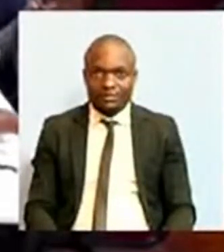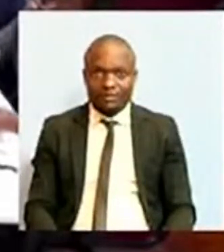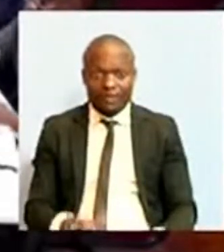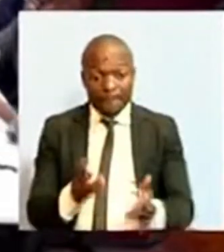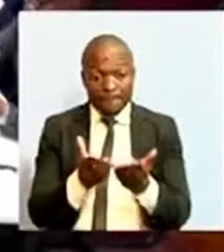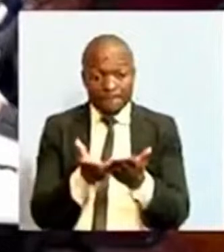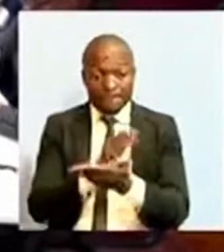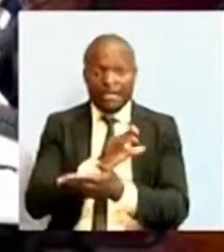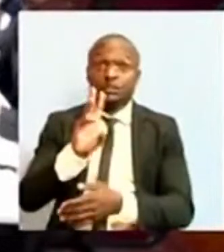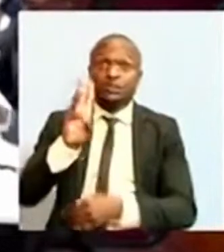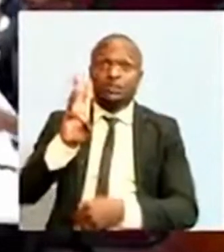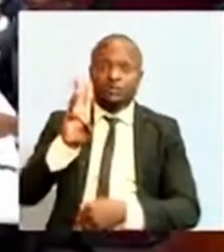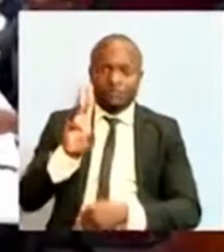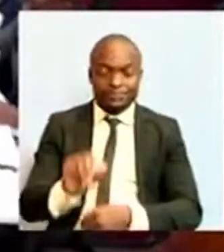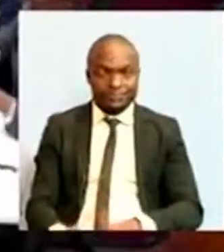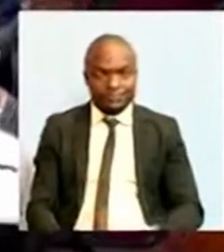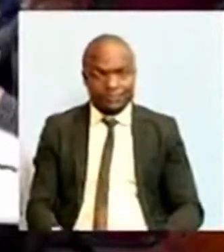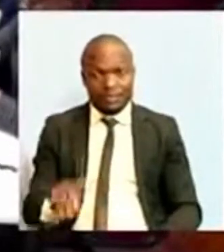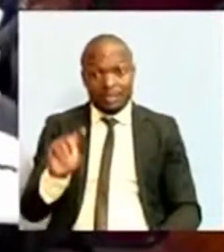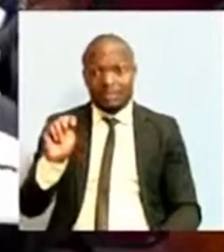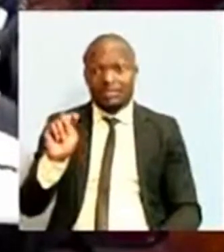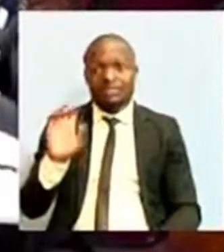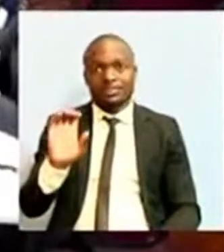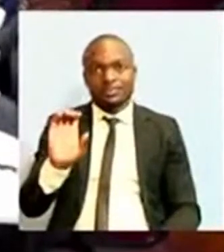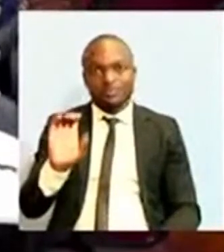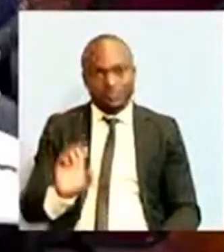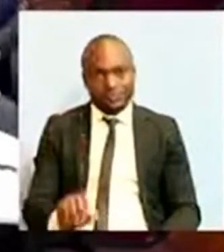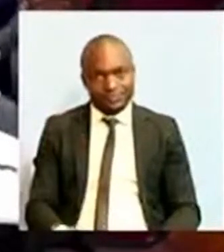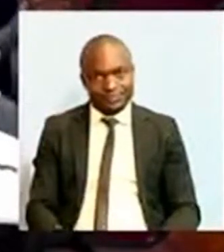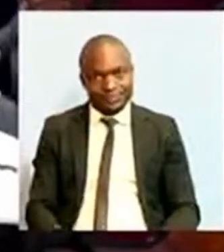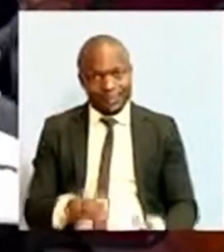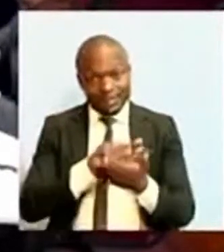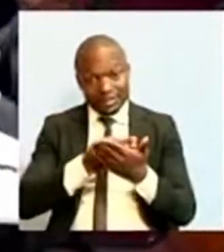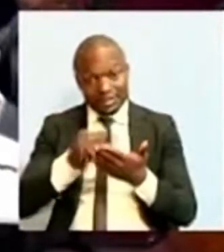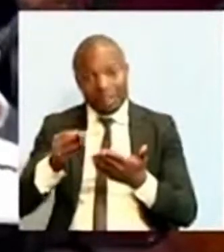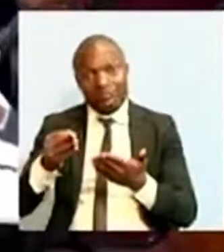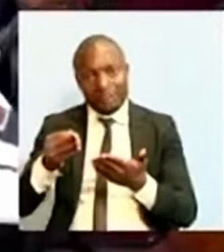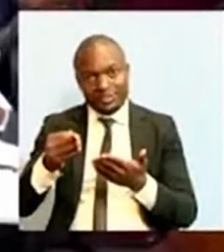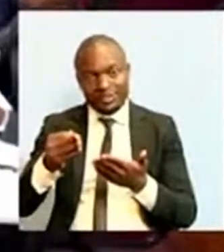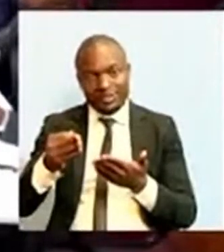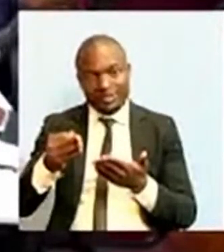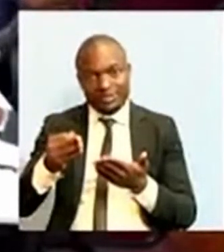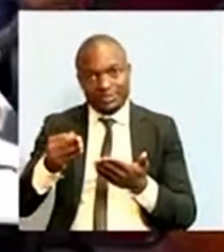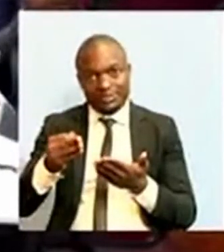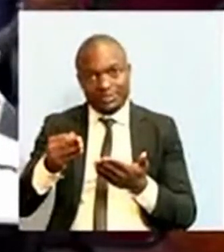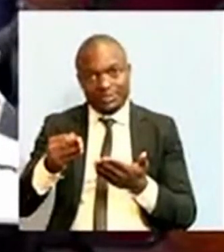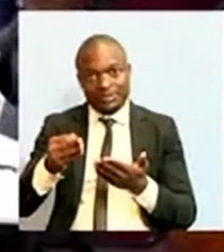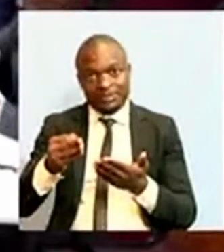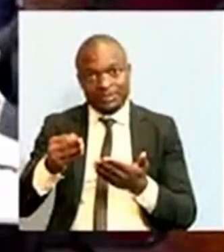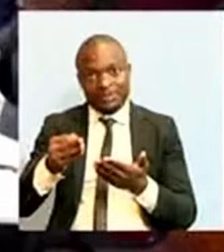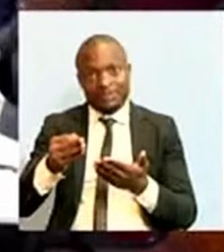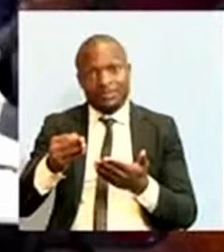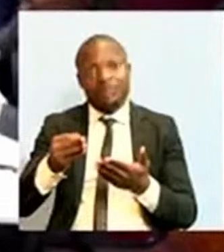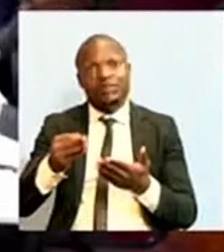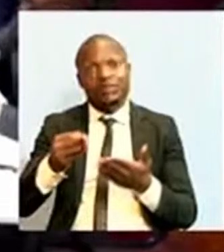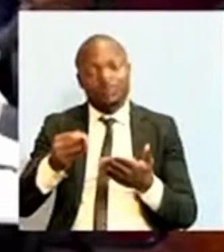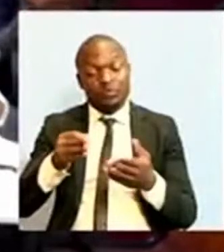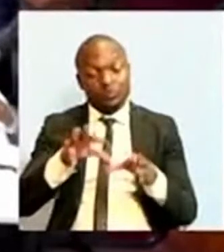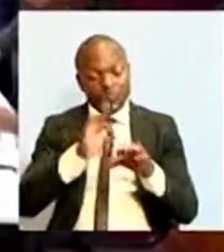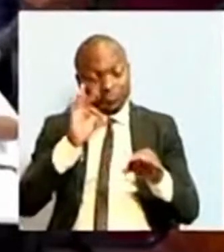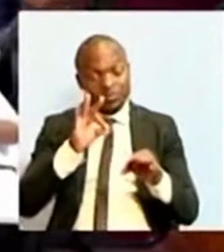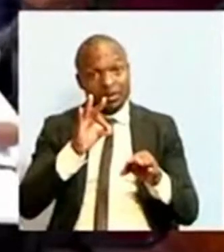page 6, TC, failure to establish a waste disposal site.